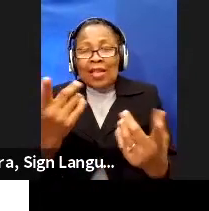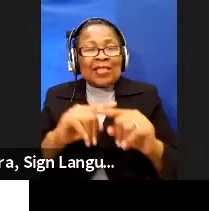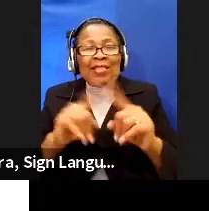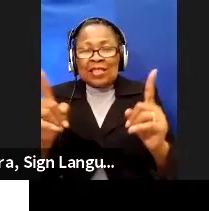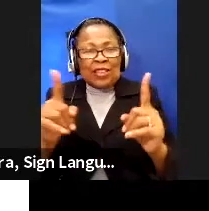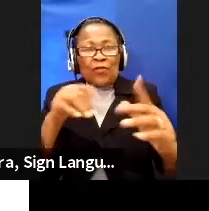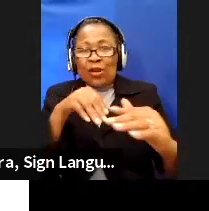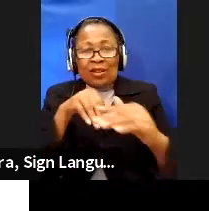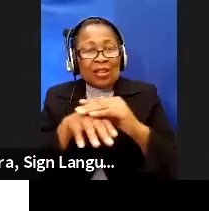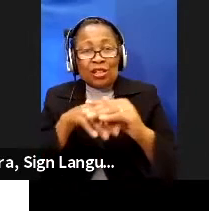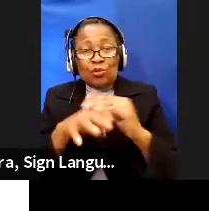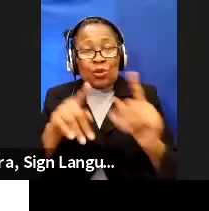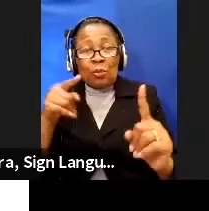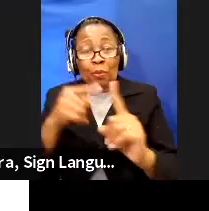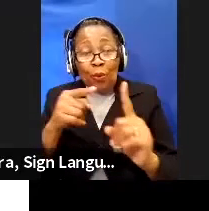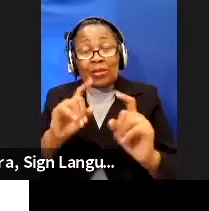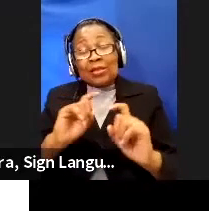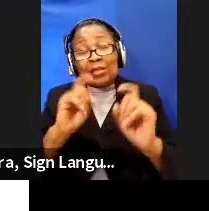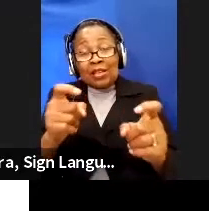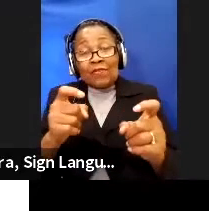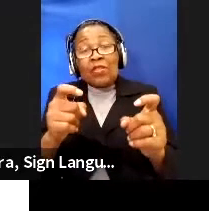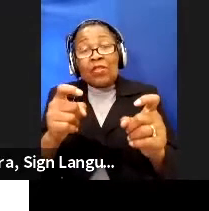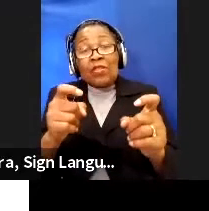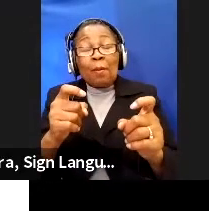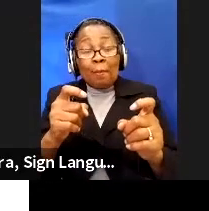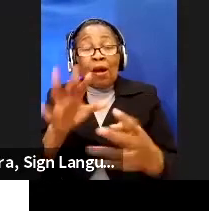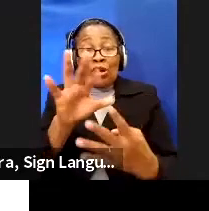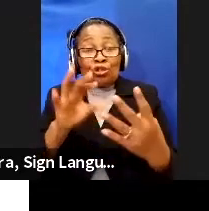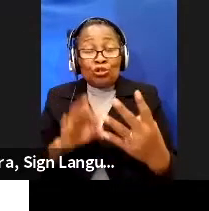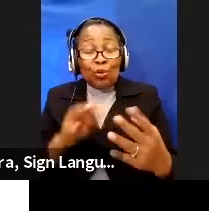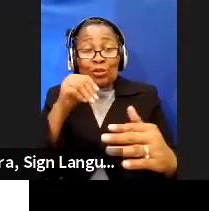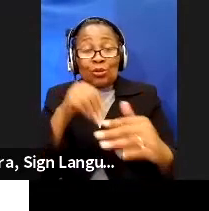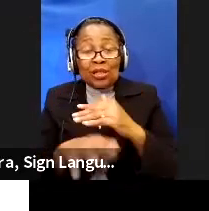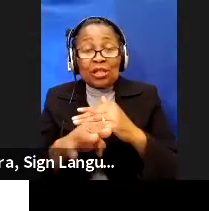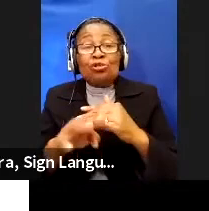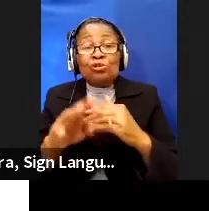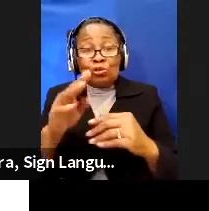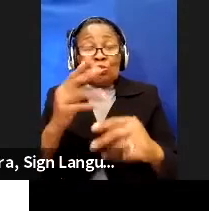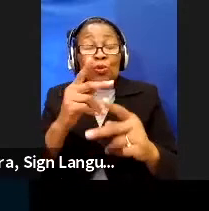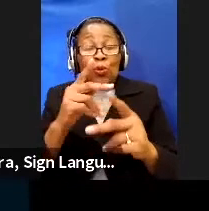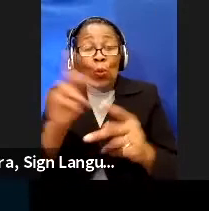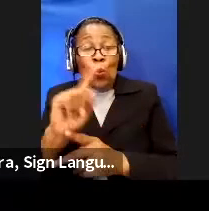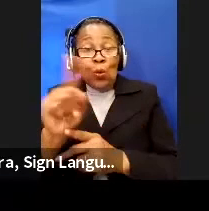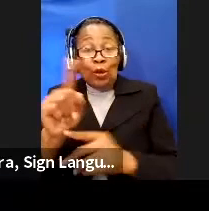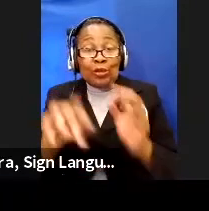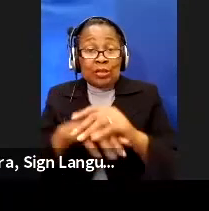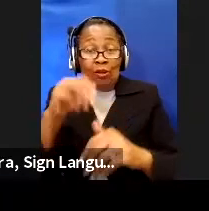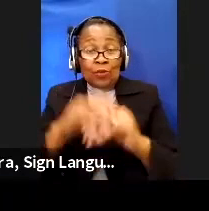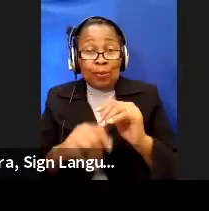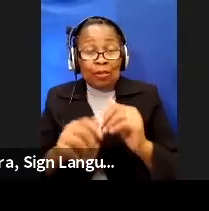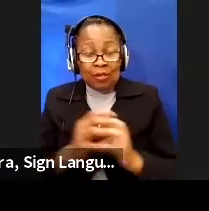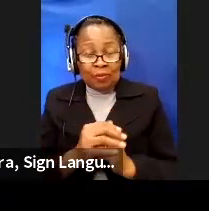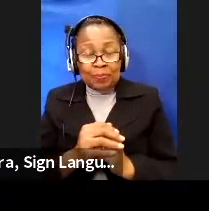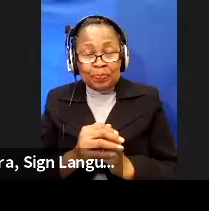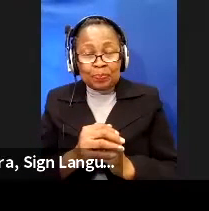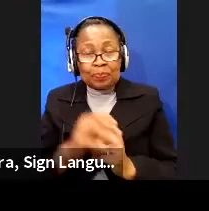different places and give them the choice to enter into the experience at the space that's comfortable for them. Next slide. Contact info for Betty Siegel.